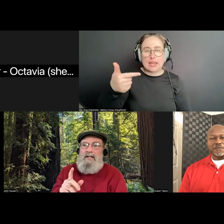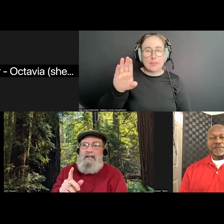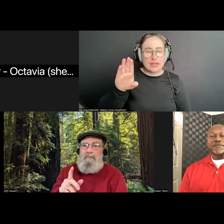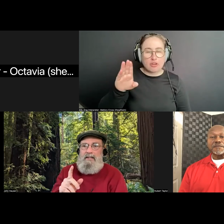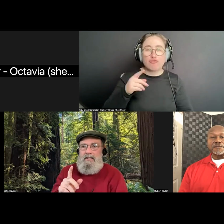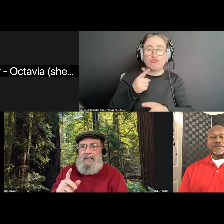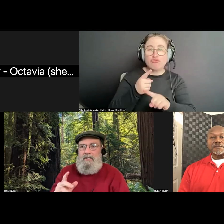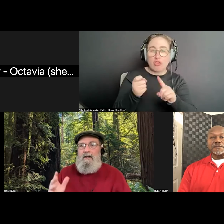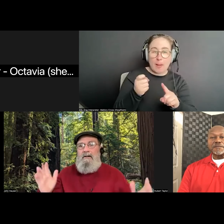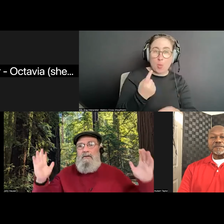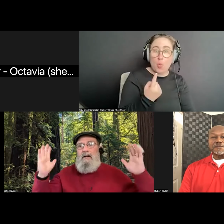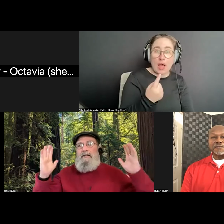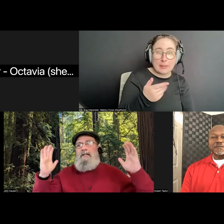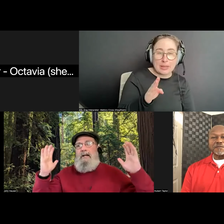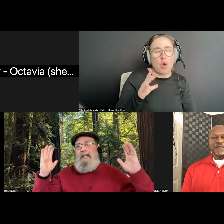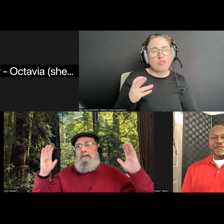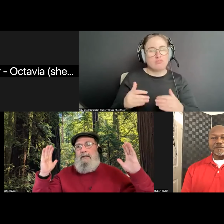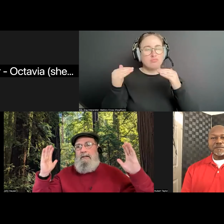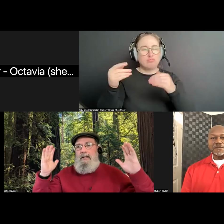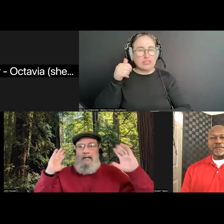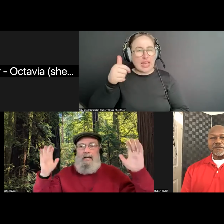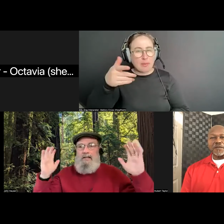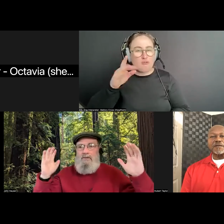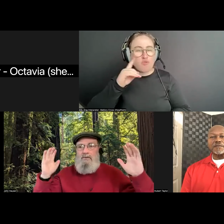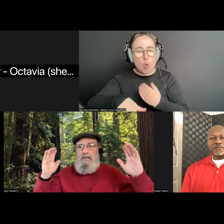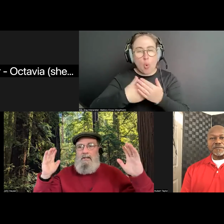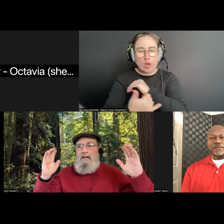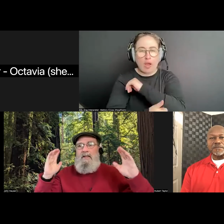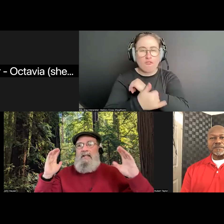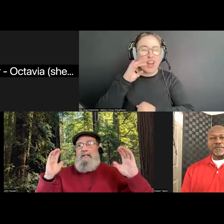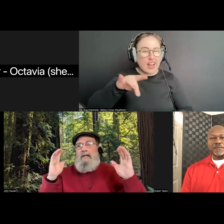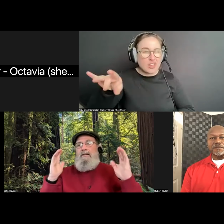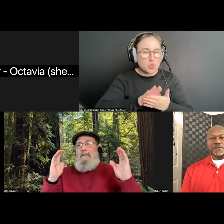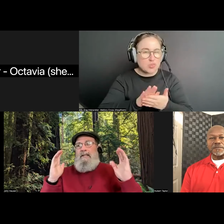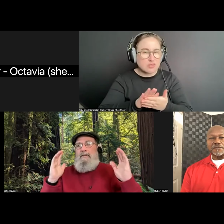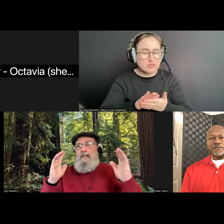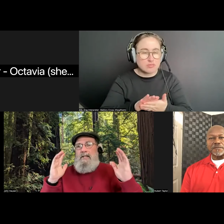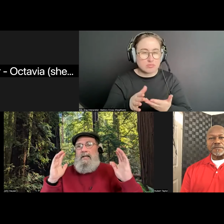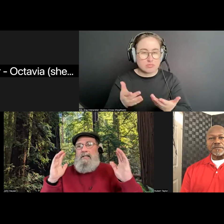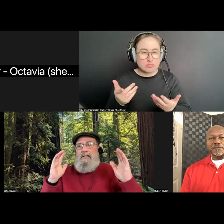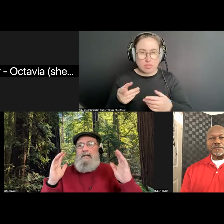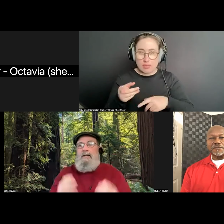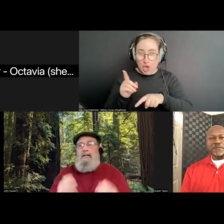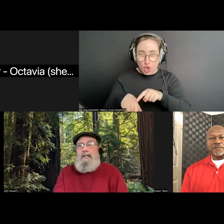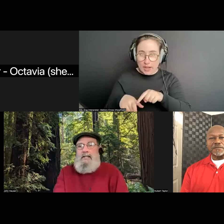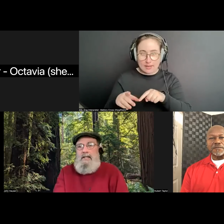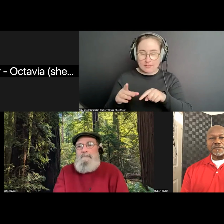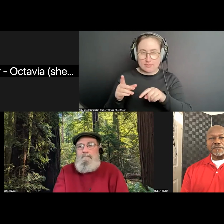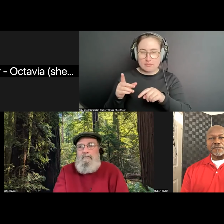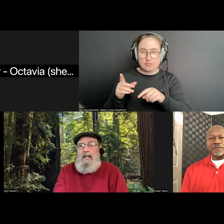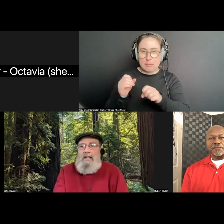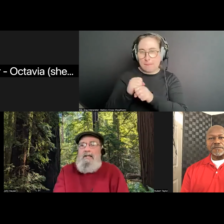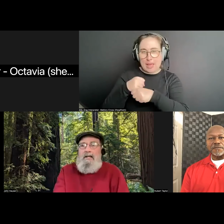a 1 gigabit connection for our entire county, 88 schools. They couldn't make the business case until I